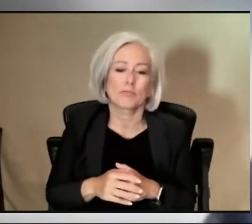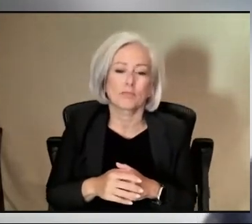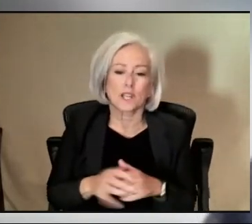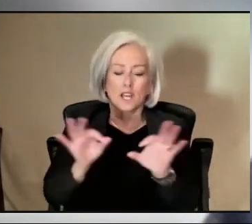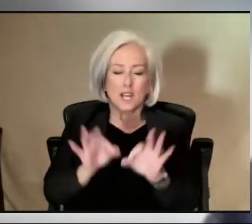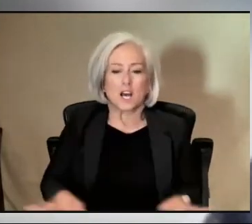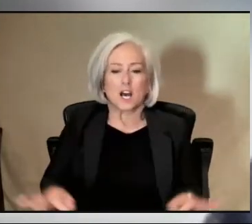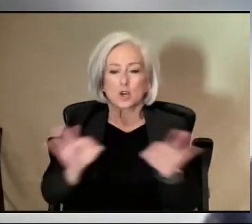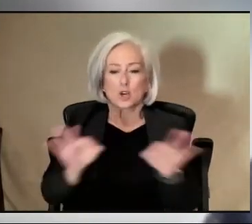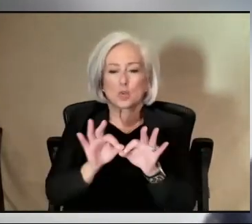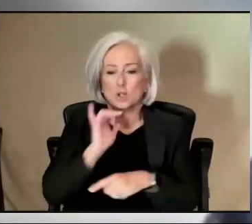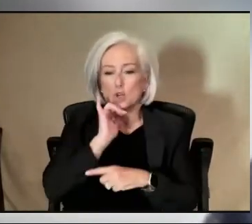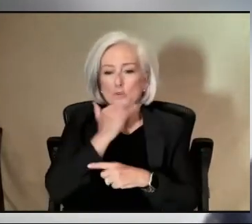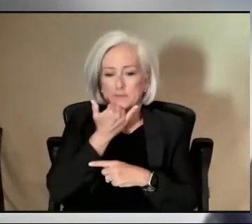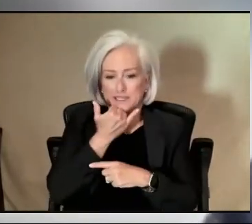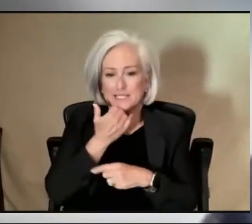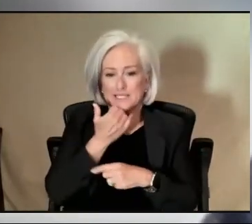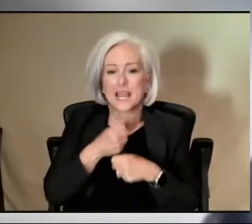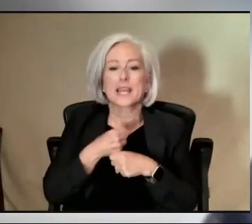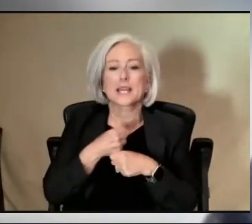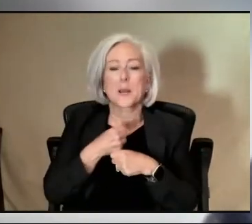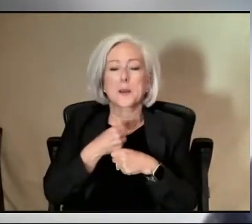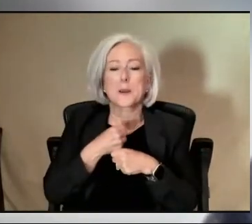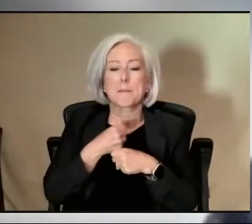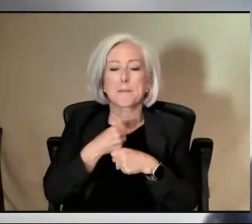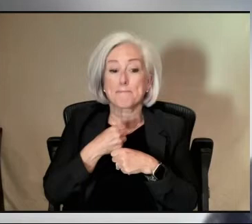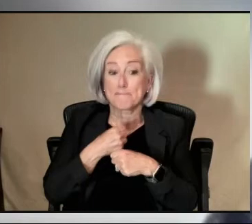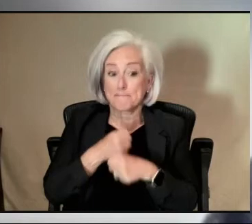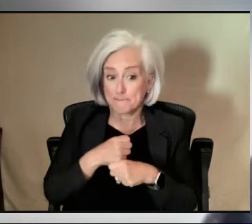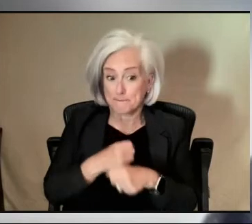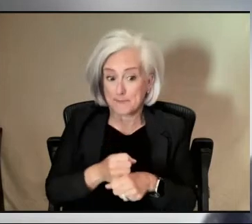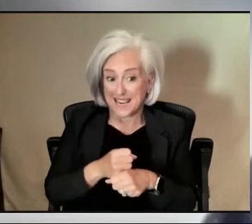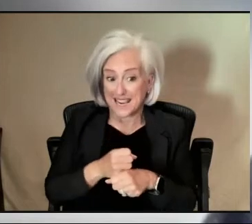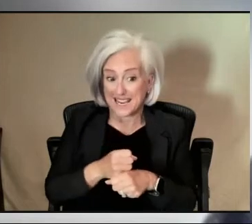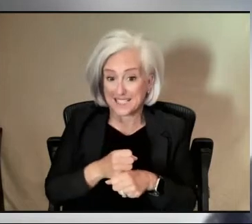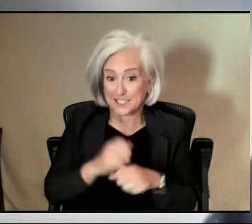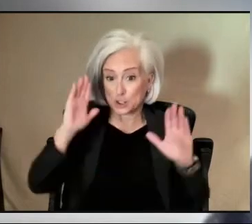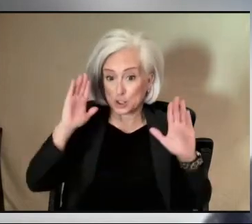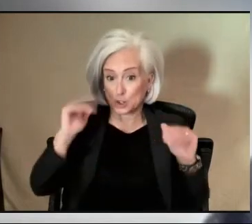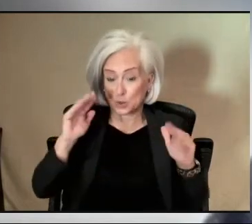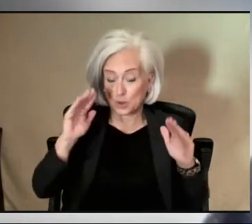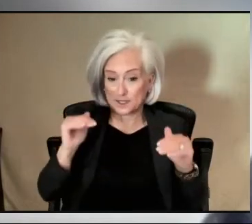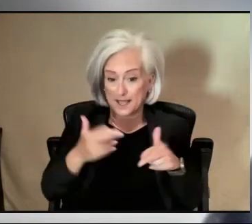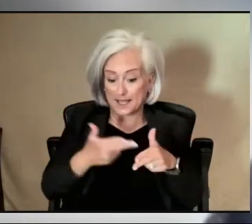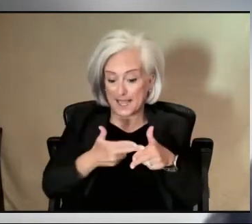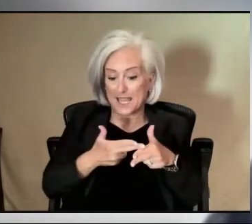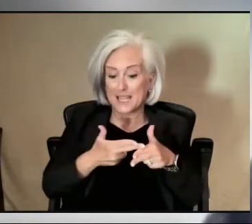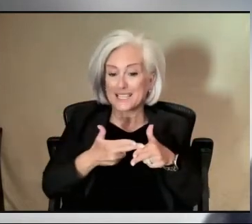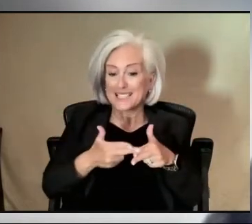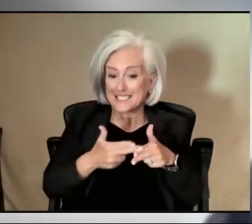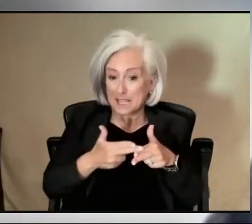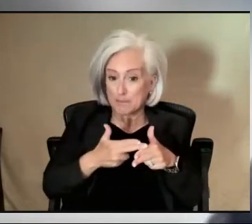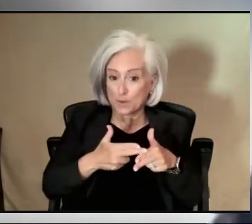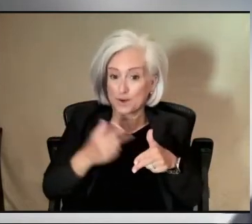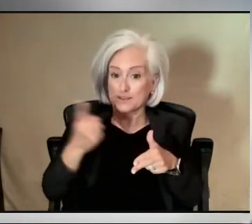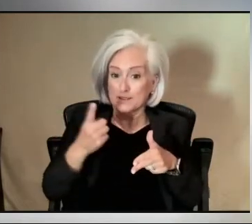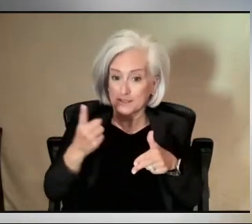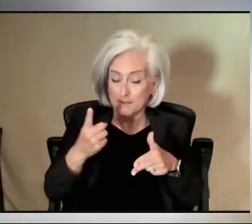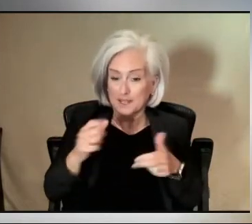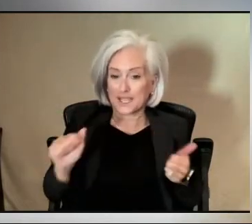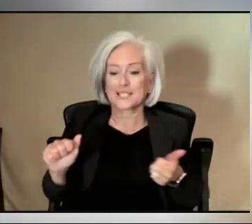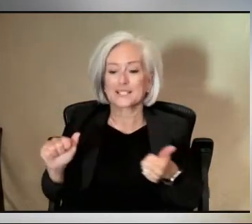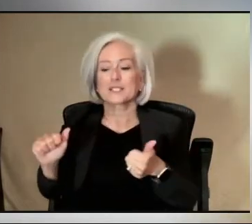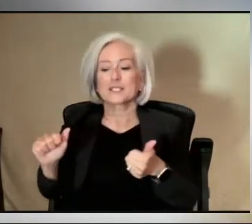is often made is to assume that temporality is causality. In other words,